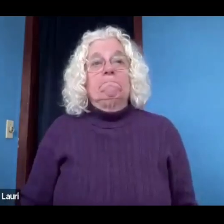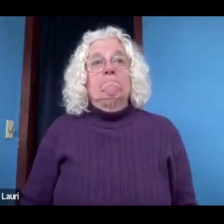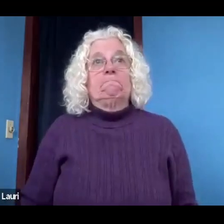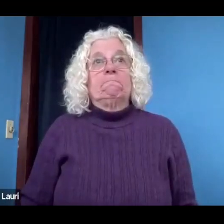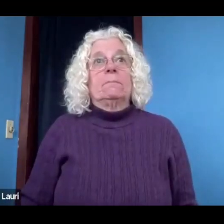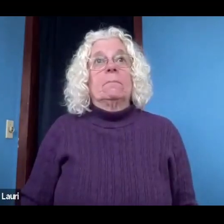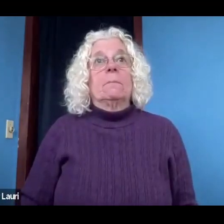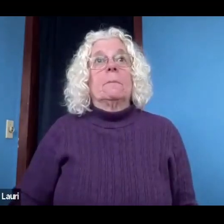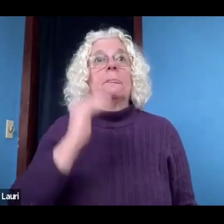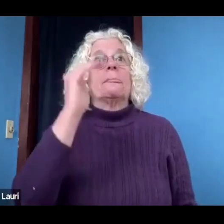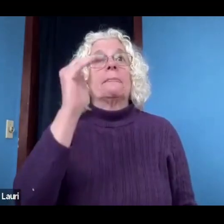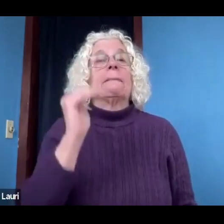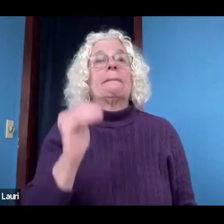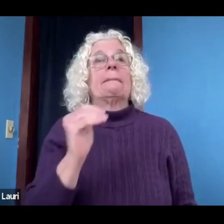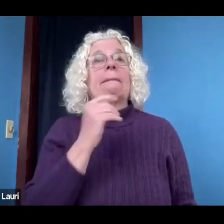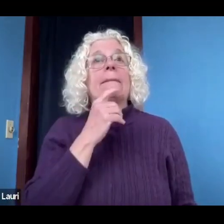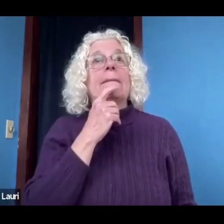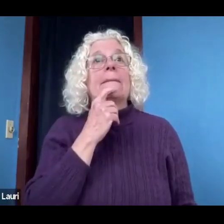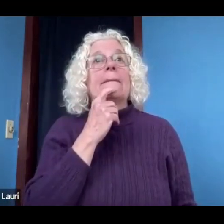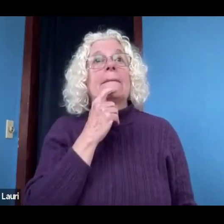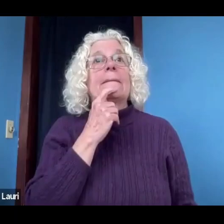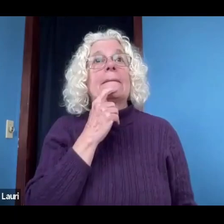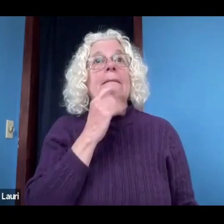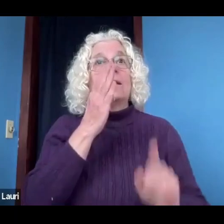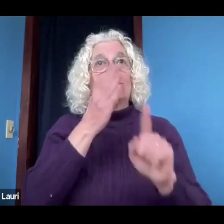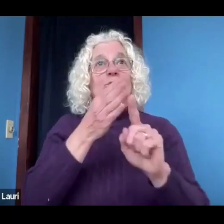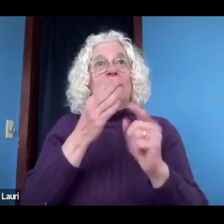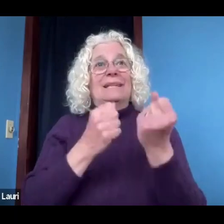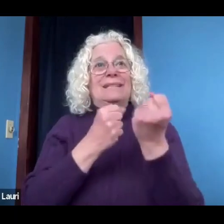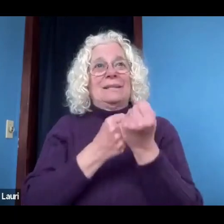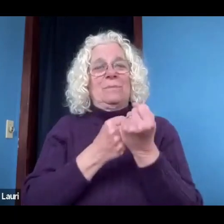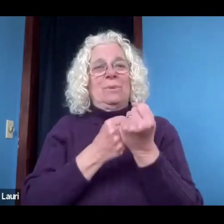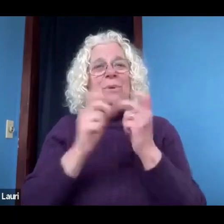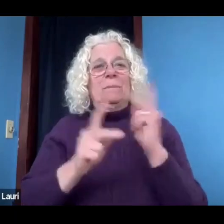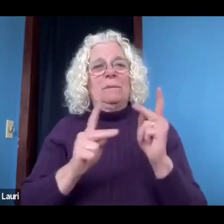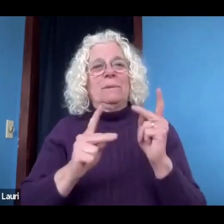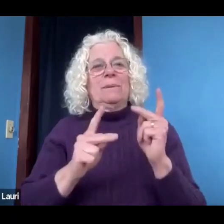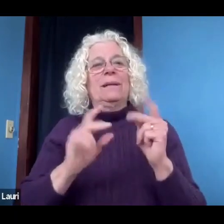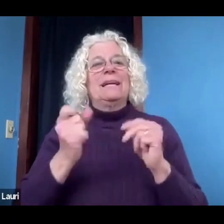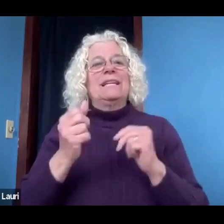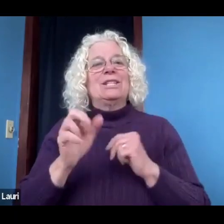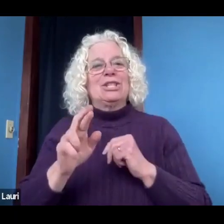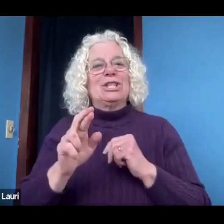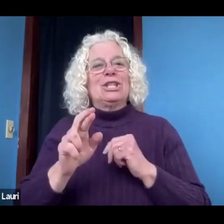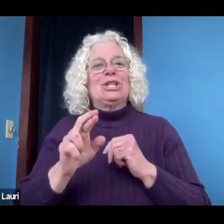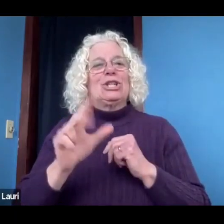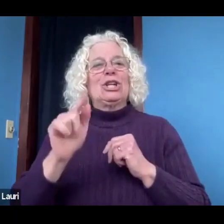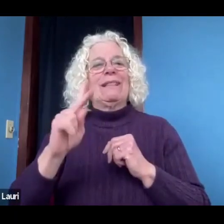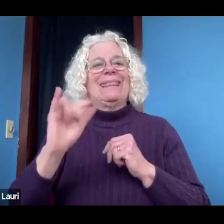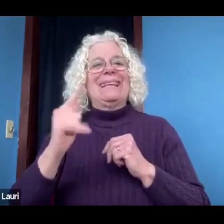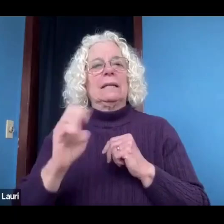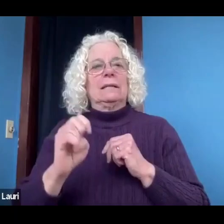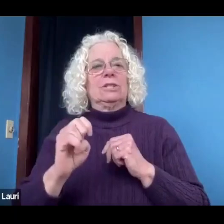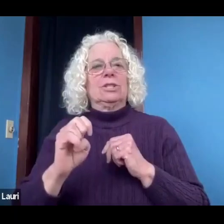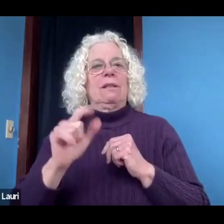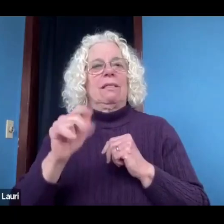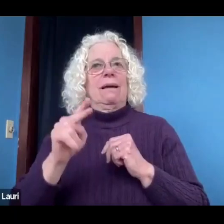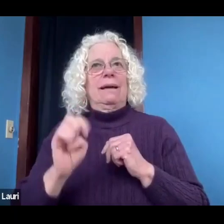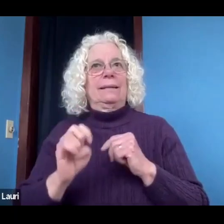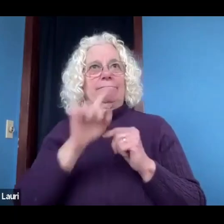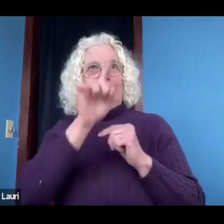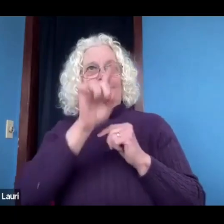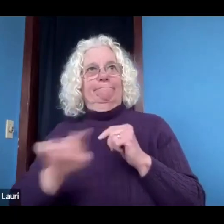slide, just a little shout out for our direct support side, which is the Senior Linkage Line, and some of the things we can connect to or help with.